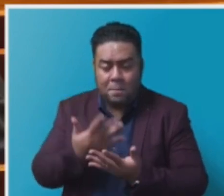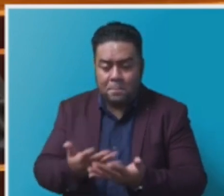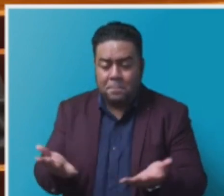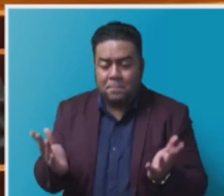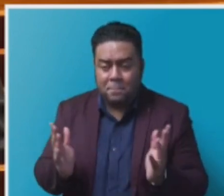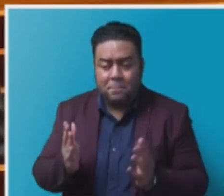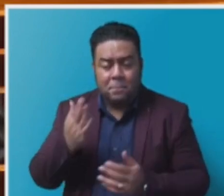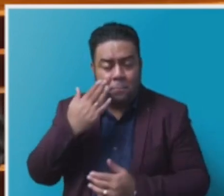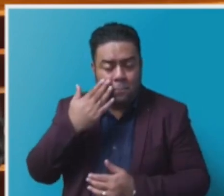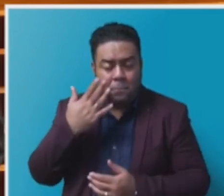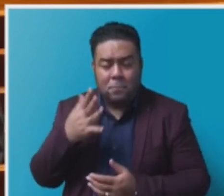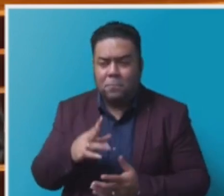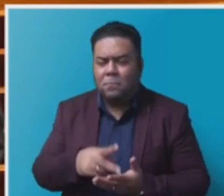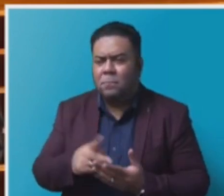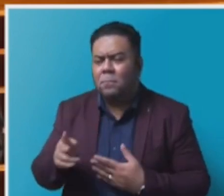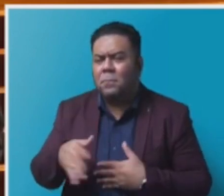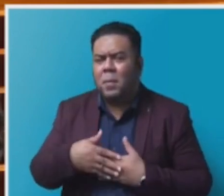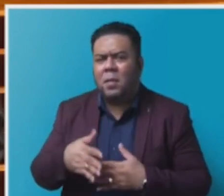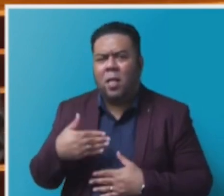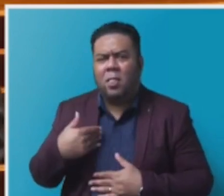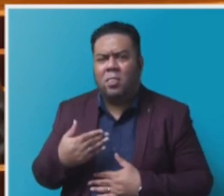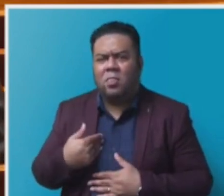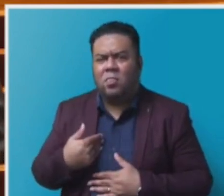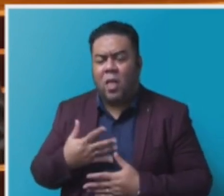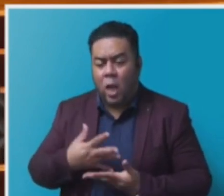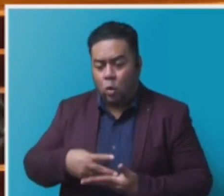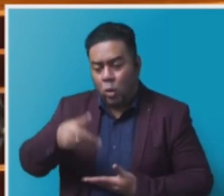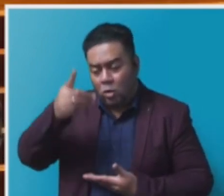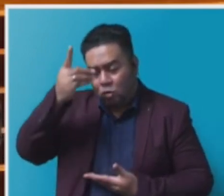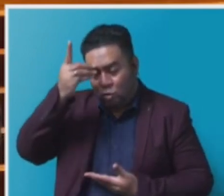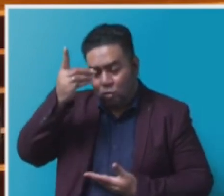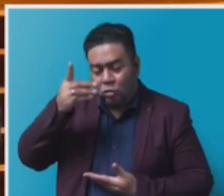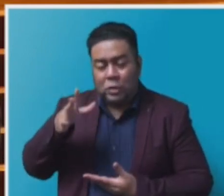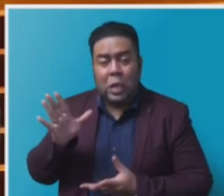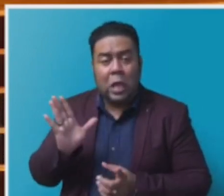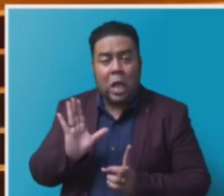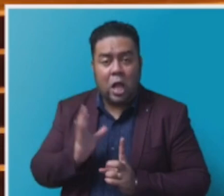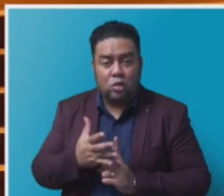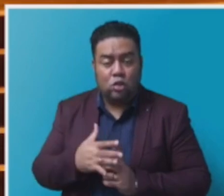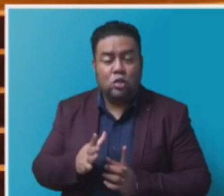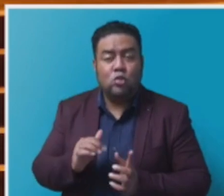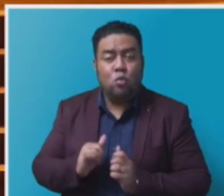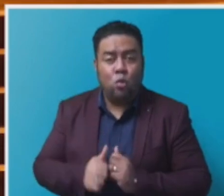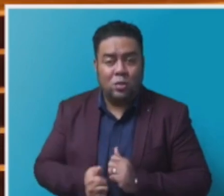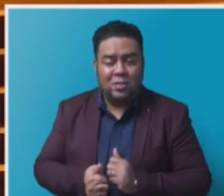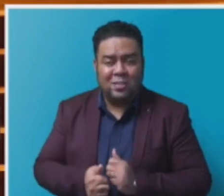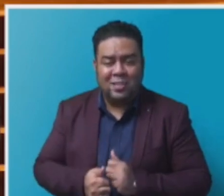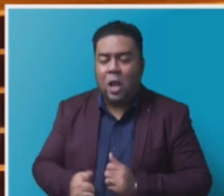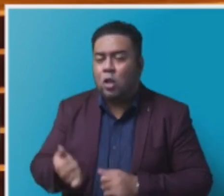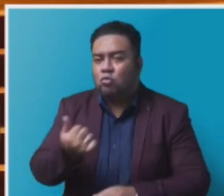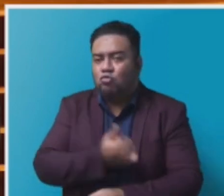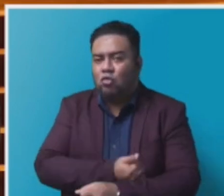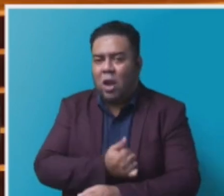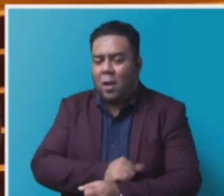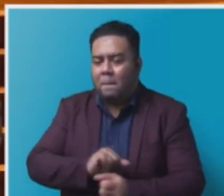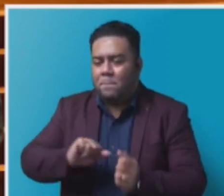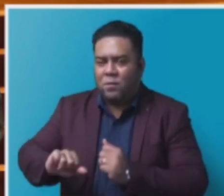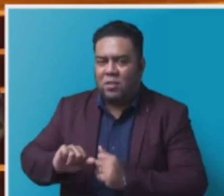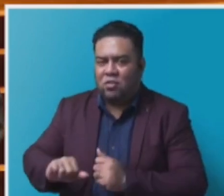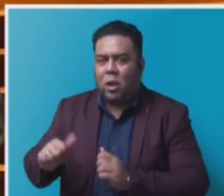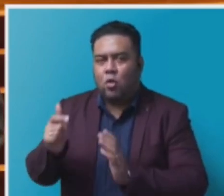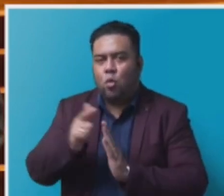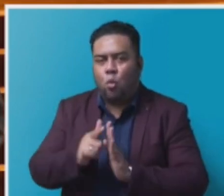produce programs on public health, education, culture and sports, drug prevention and law